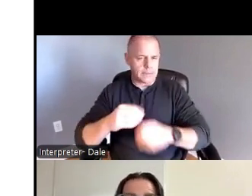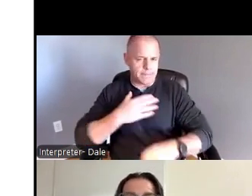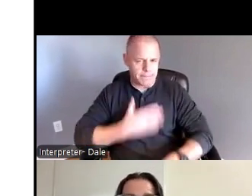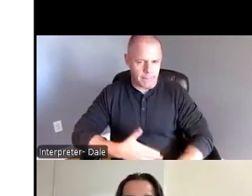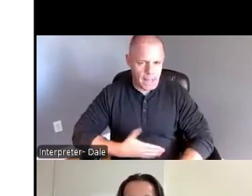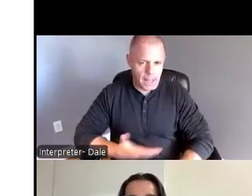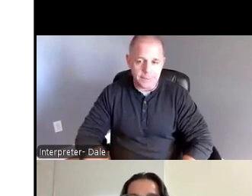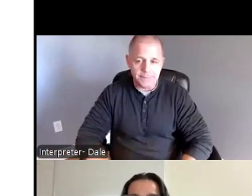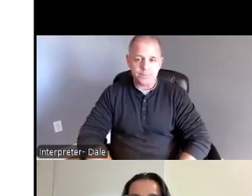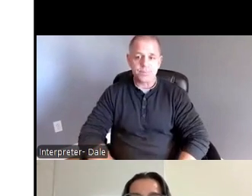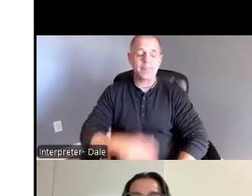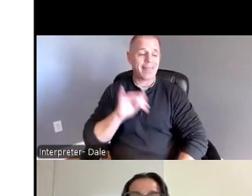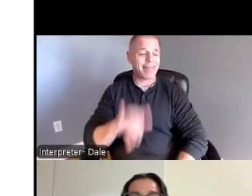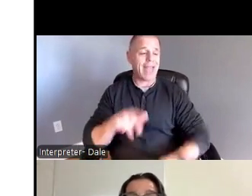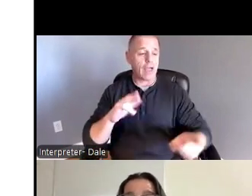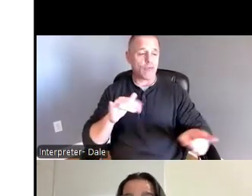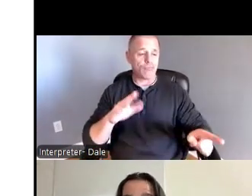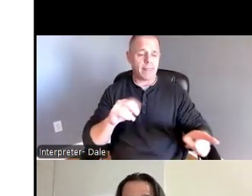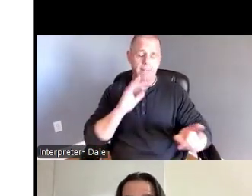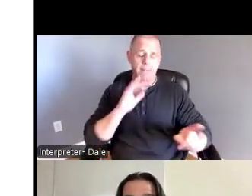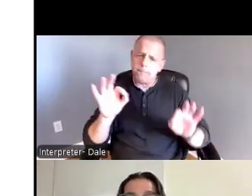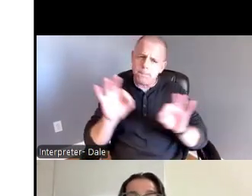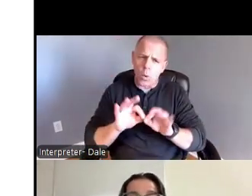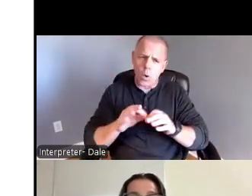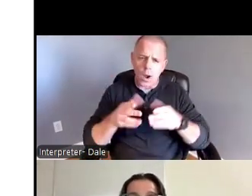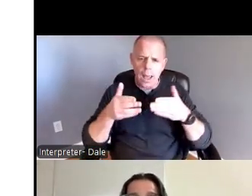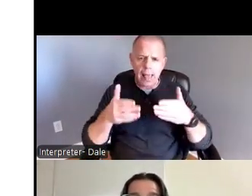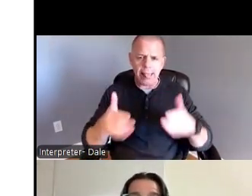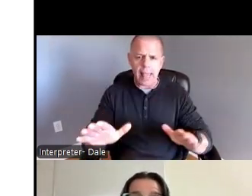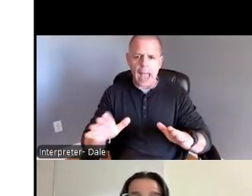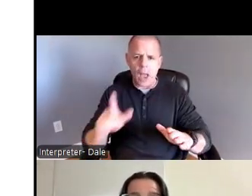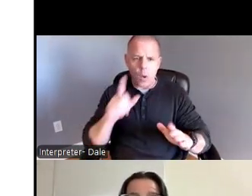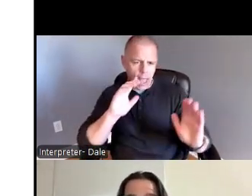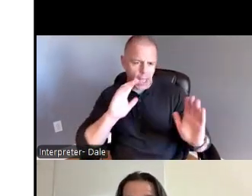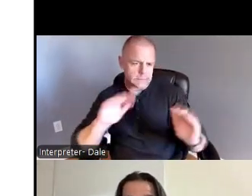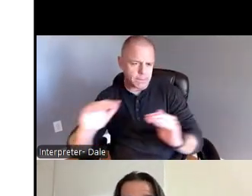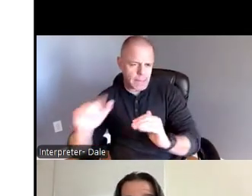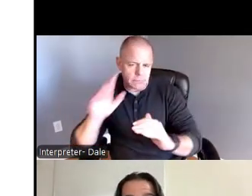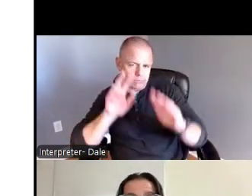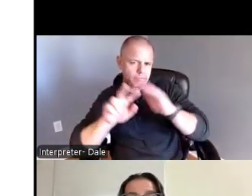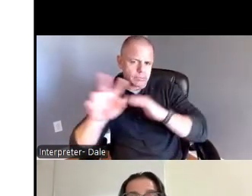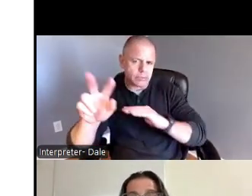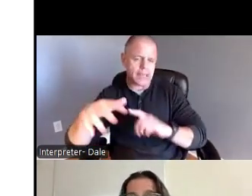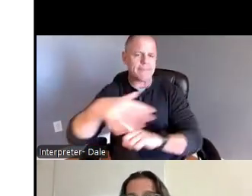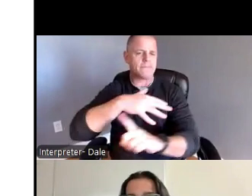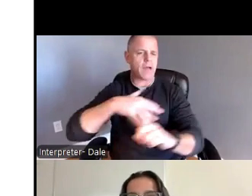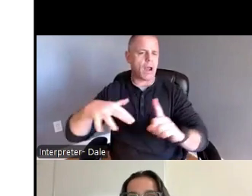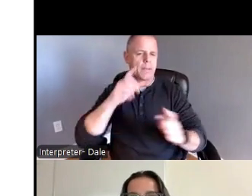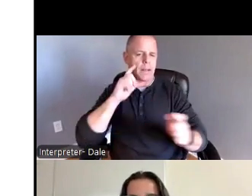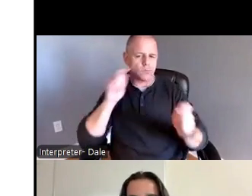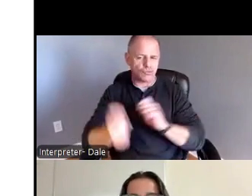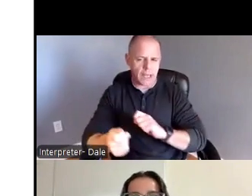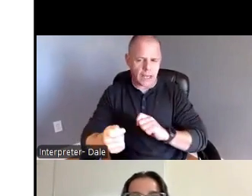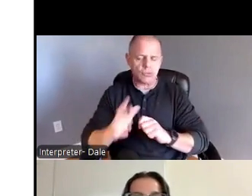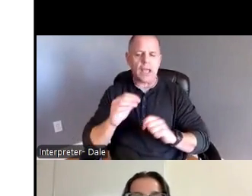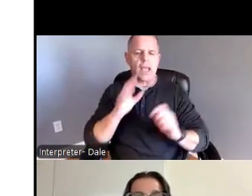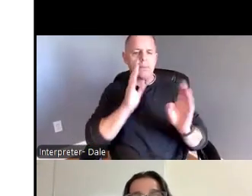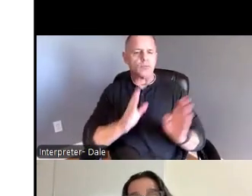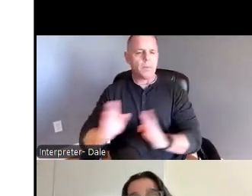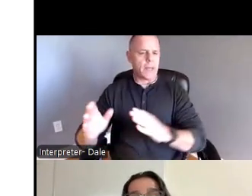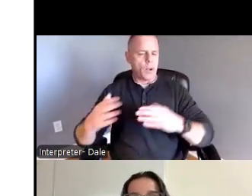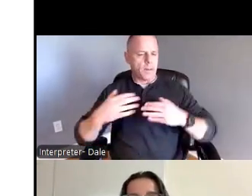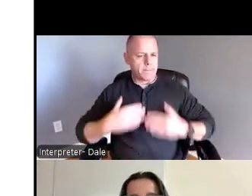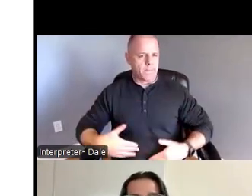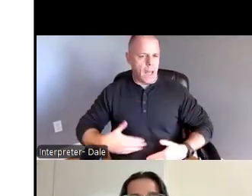are super important to allow anticipation of expected environmental changes and to prepare our body like to